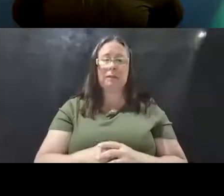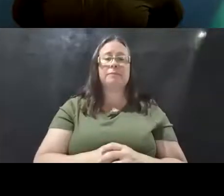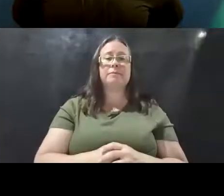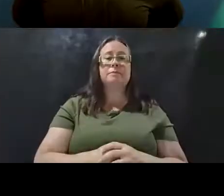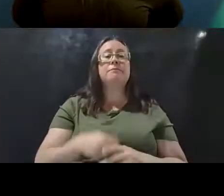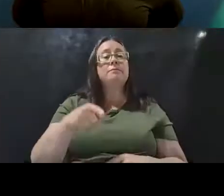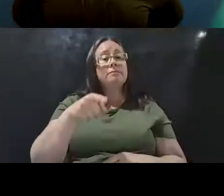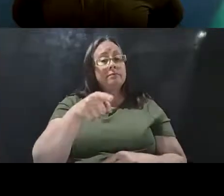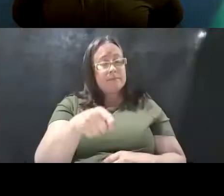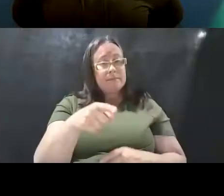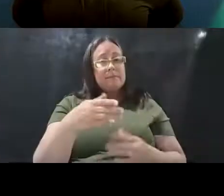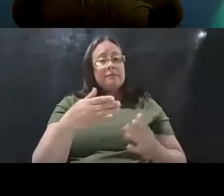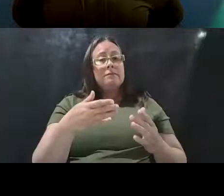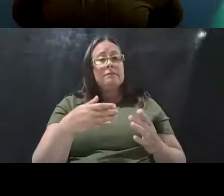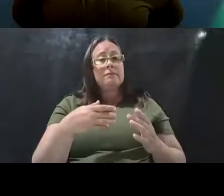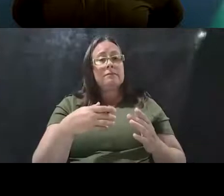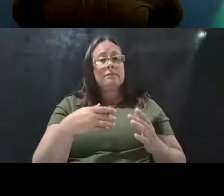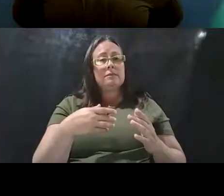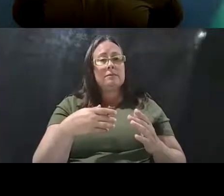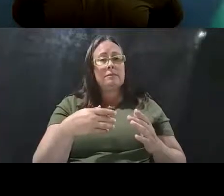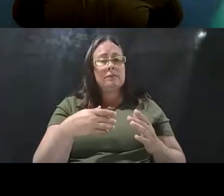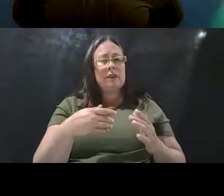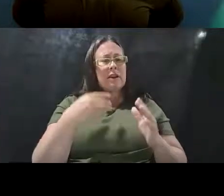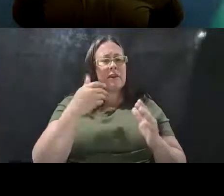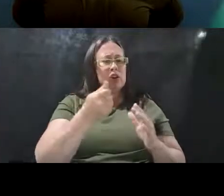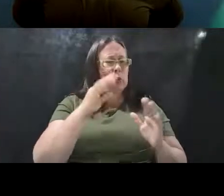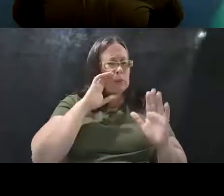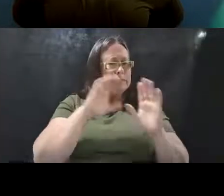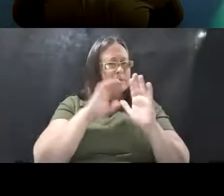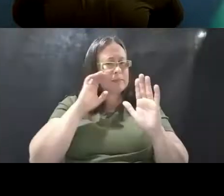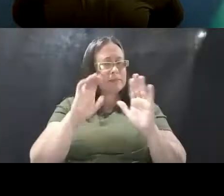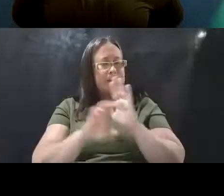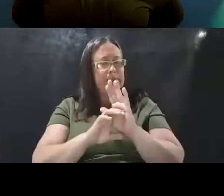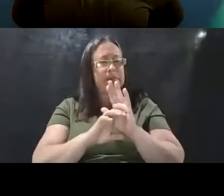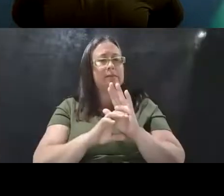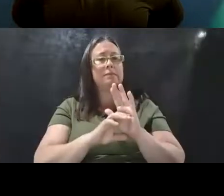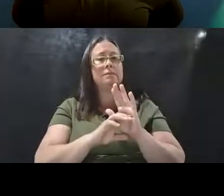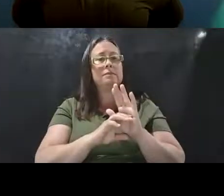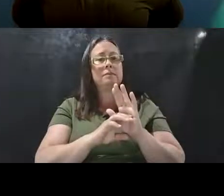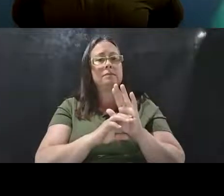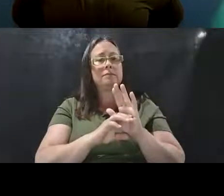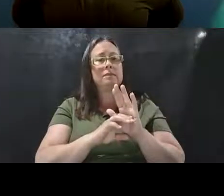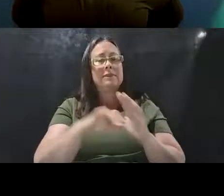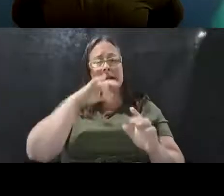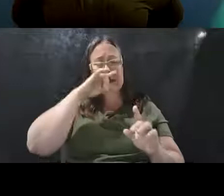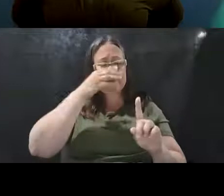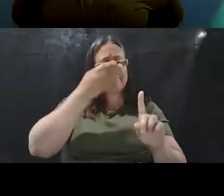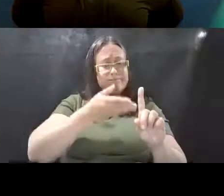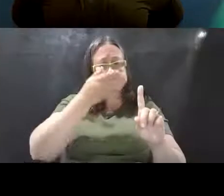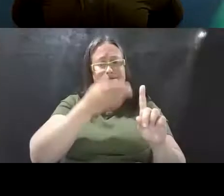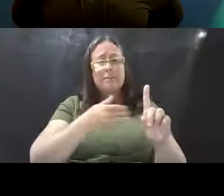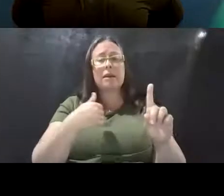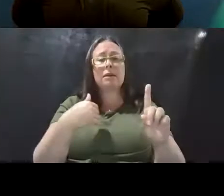So this is a few schematics of or images of kids with